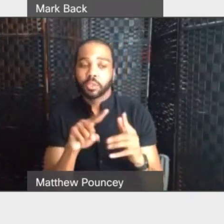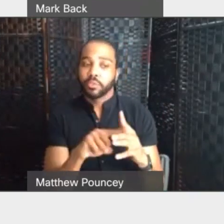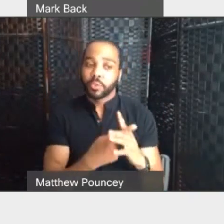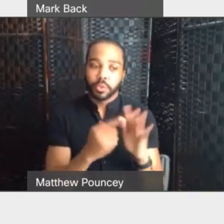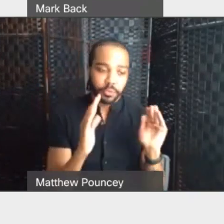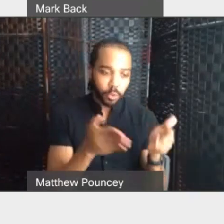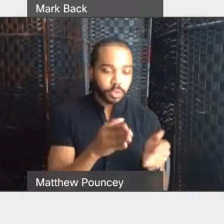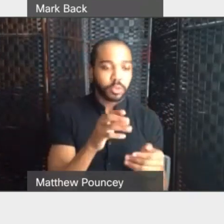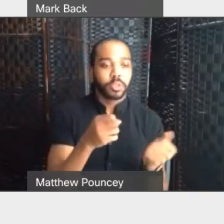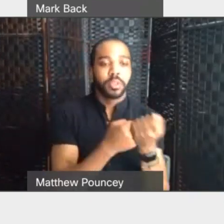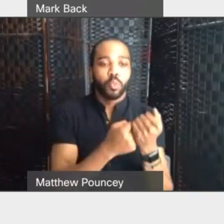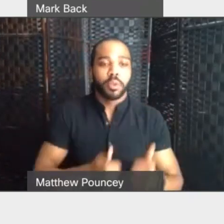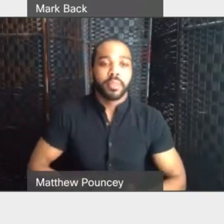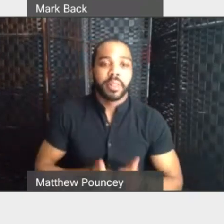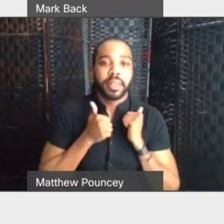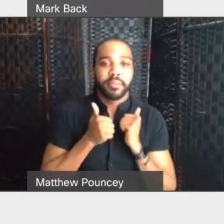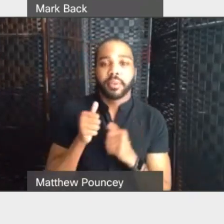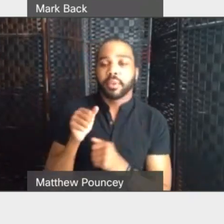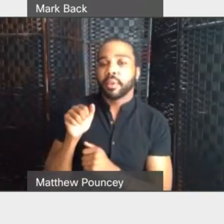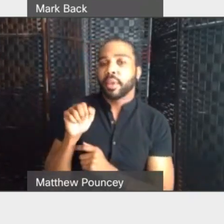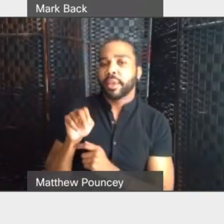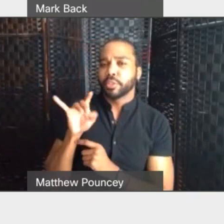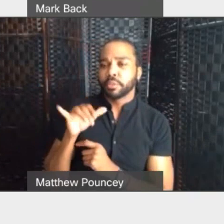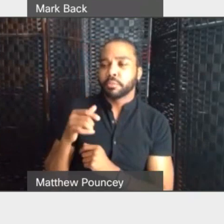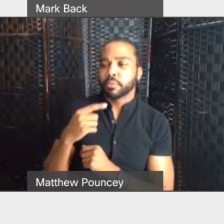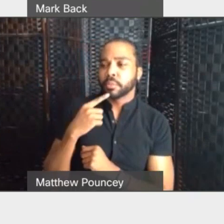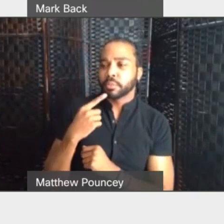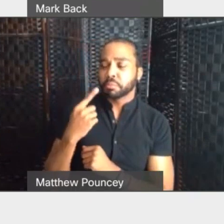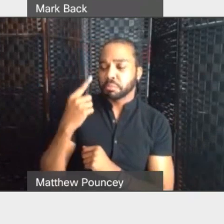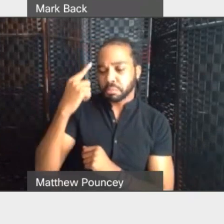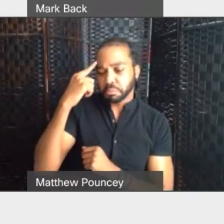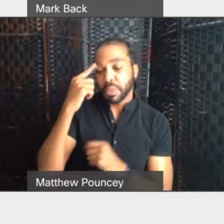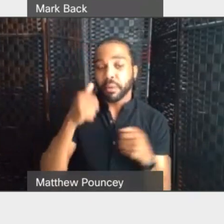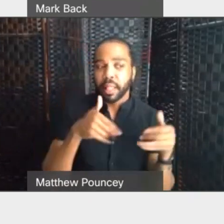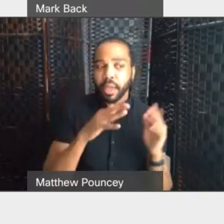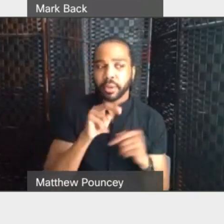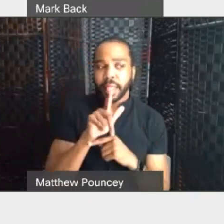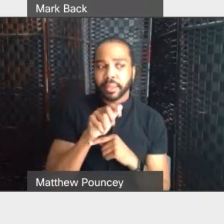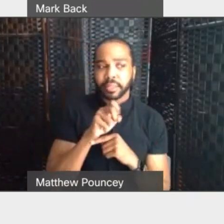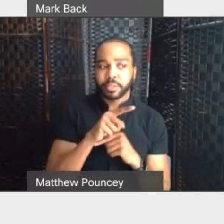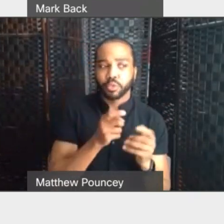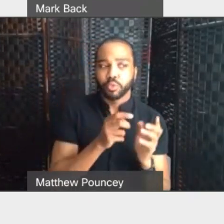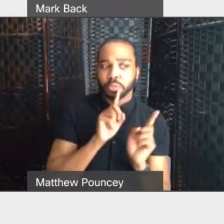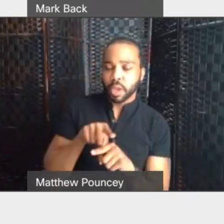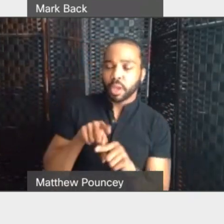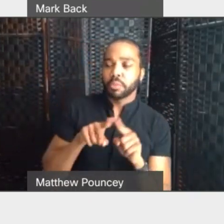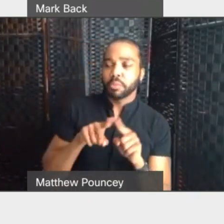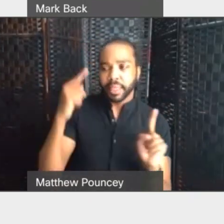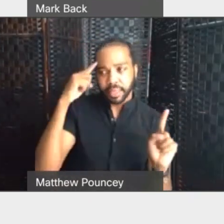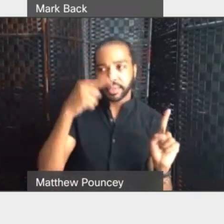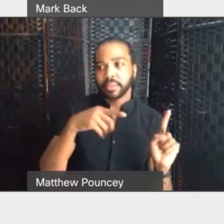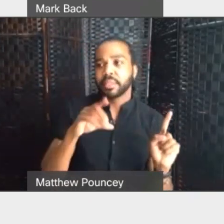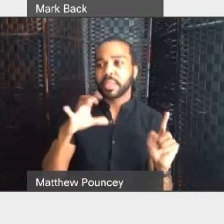think, I mean, I can allow Nelson to respond, but DC Health reviews